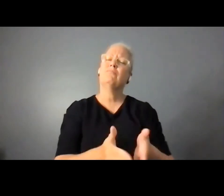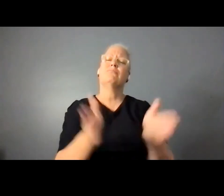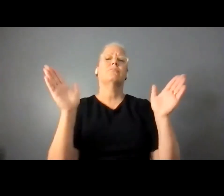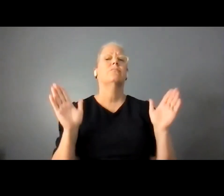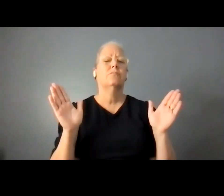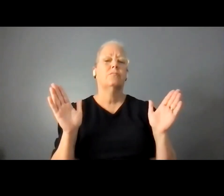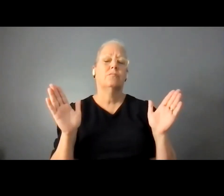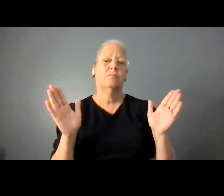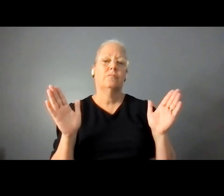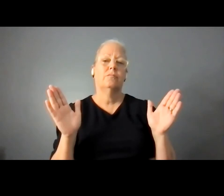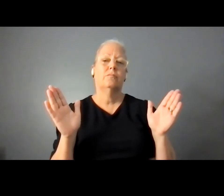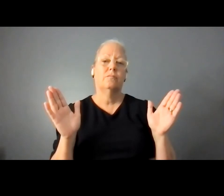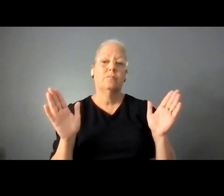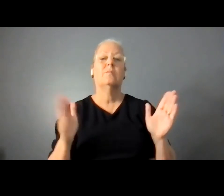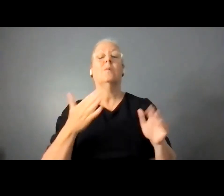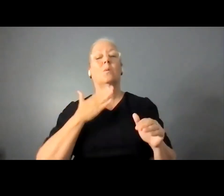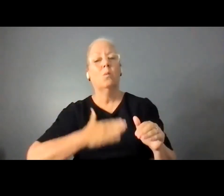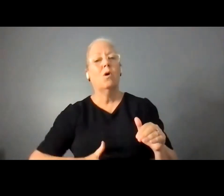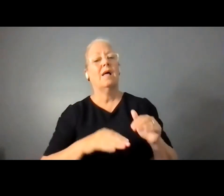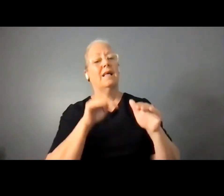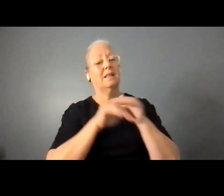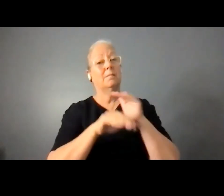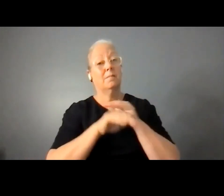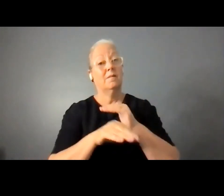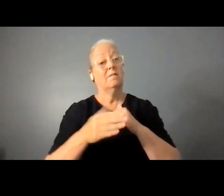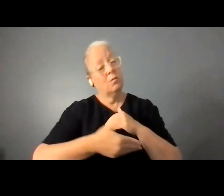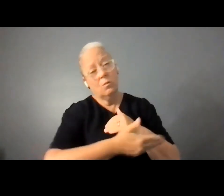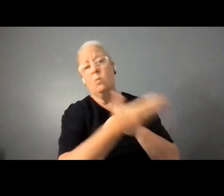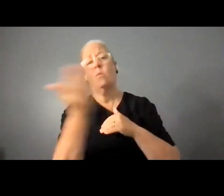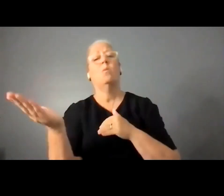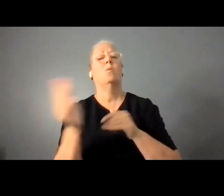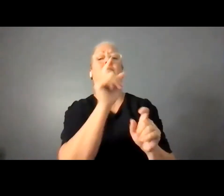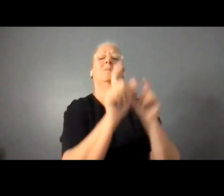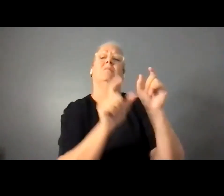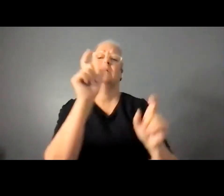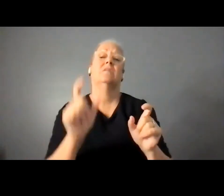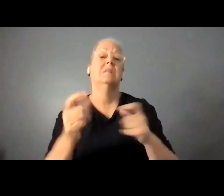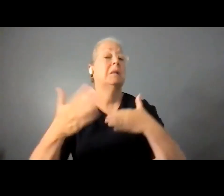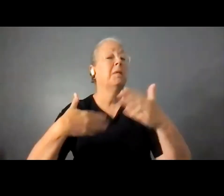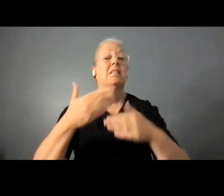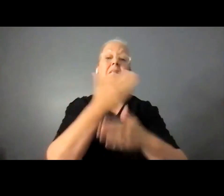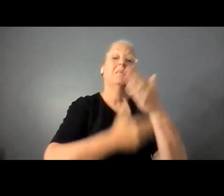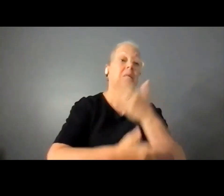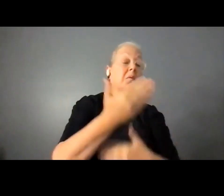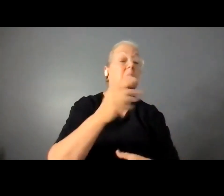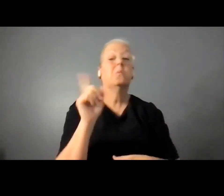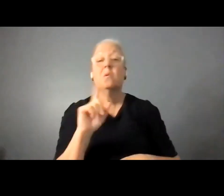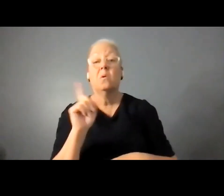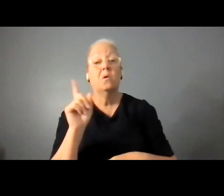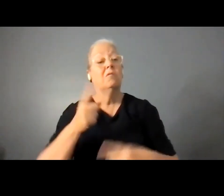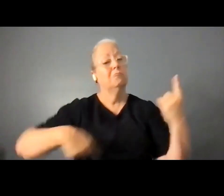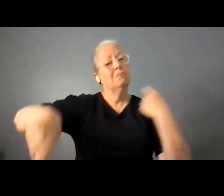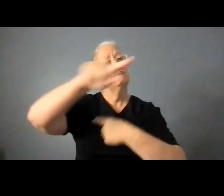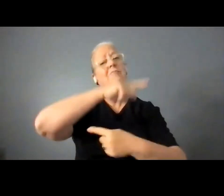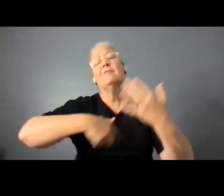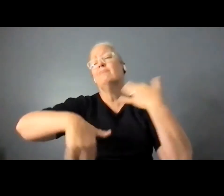have accessibility for everyone, because this society where we all live, we all share this society every